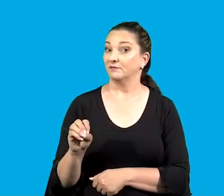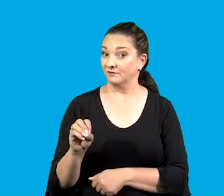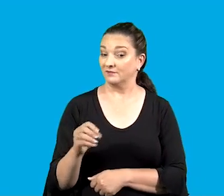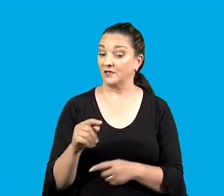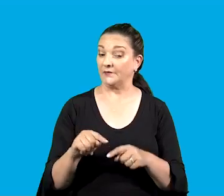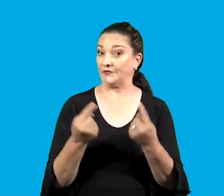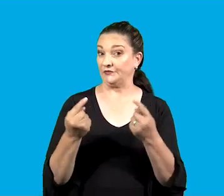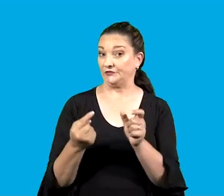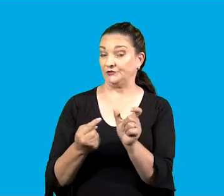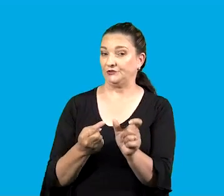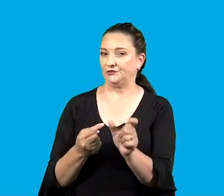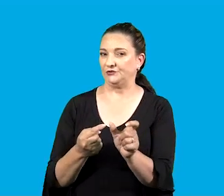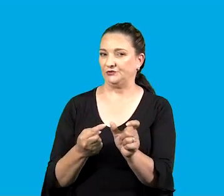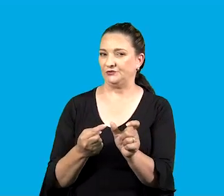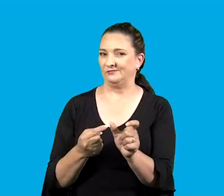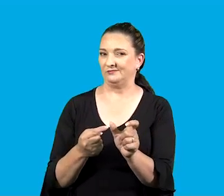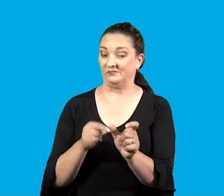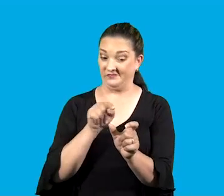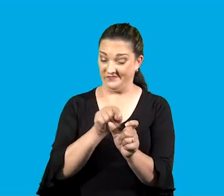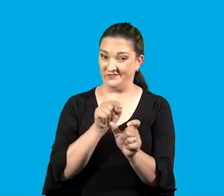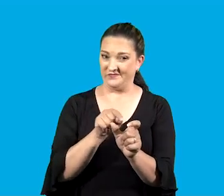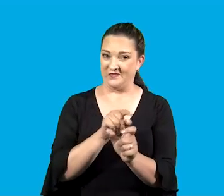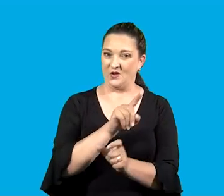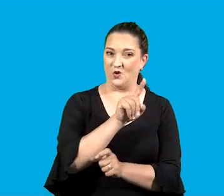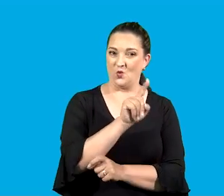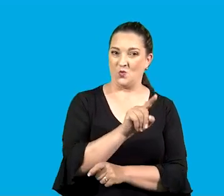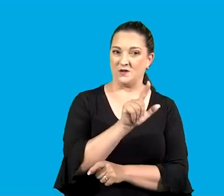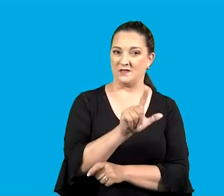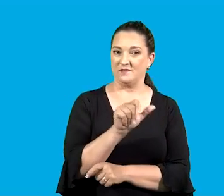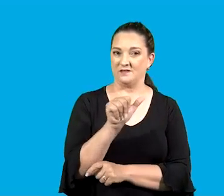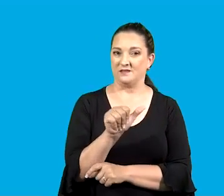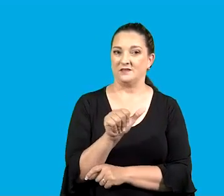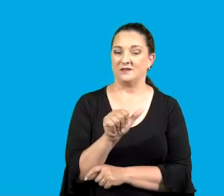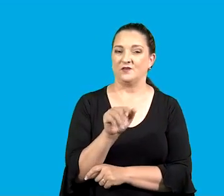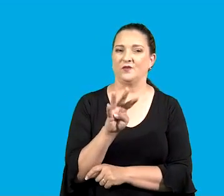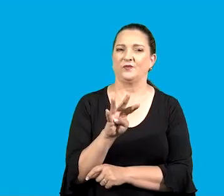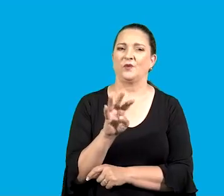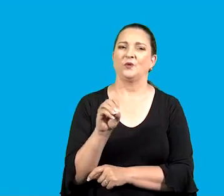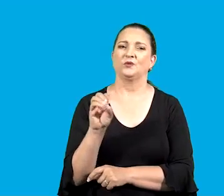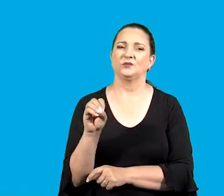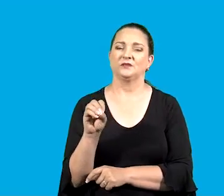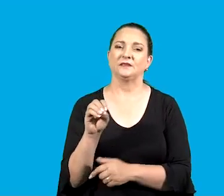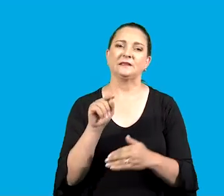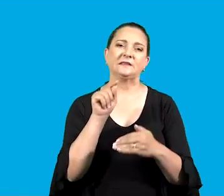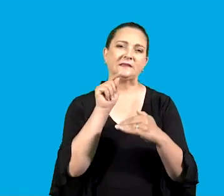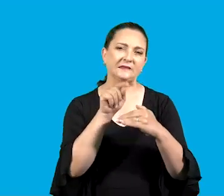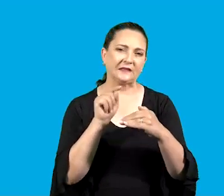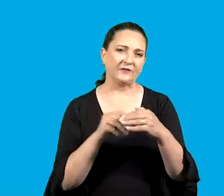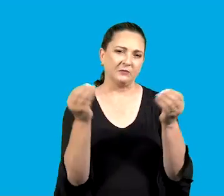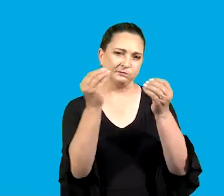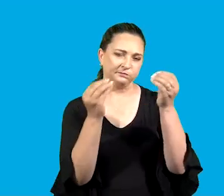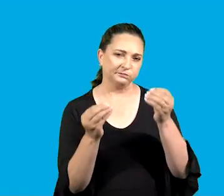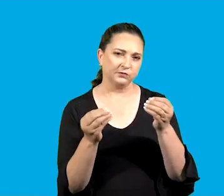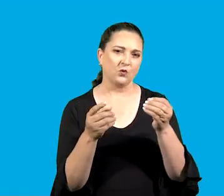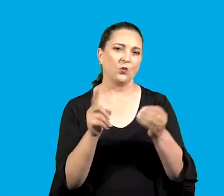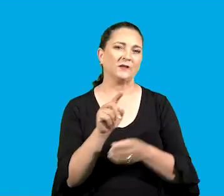176,400. That is the difference now. If you divide your 176,400 by the budgeted, which